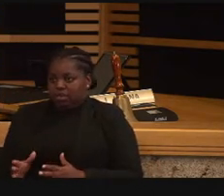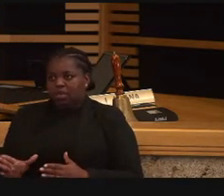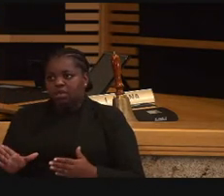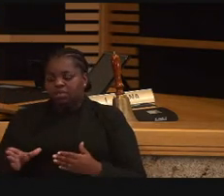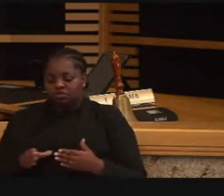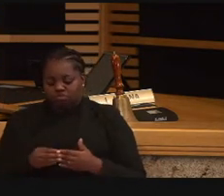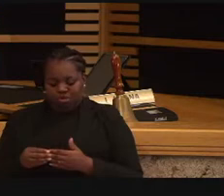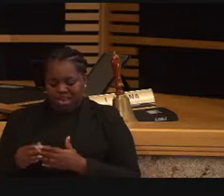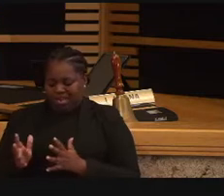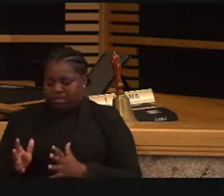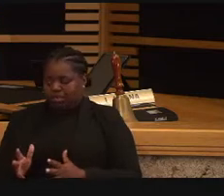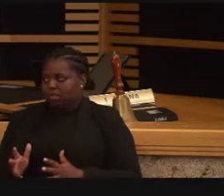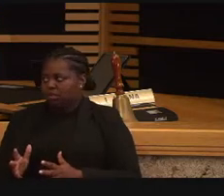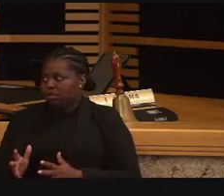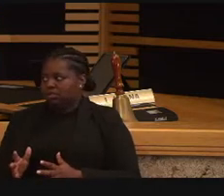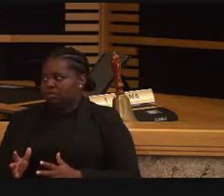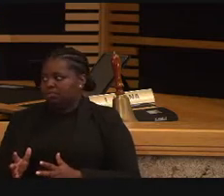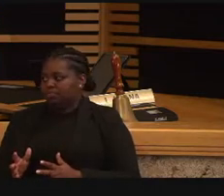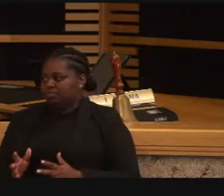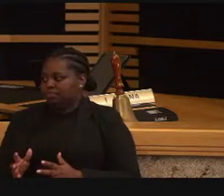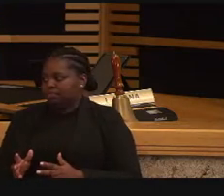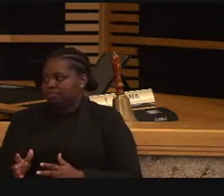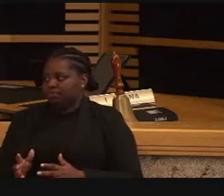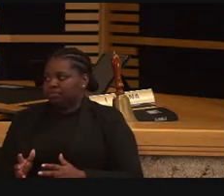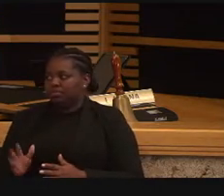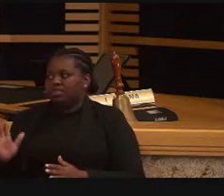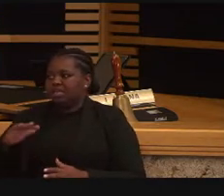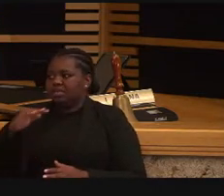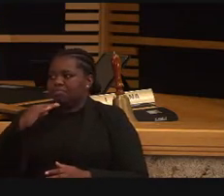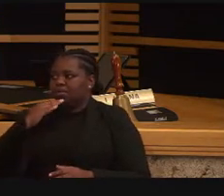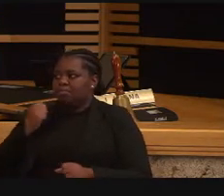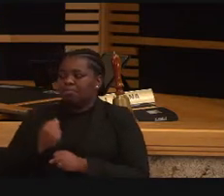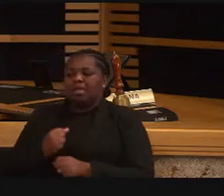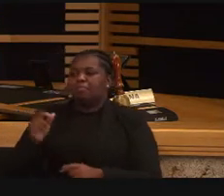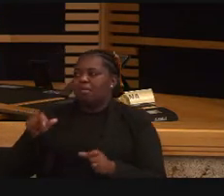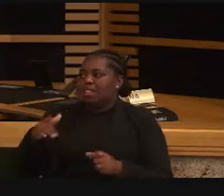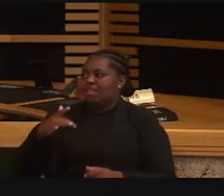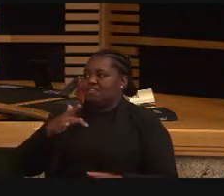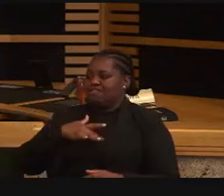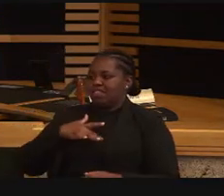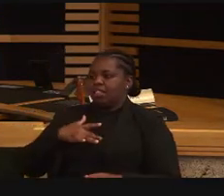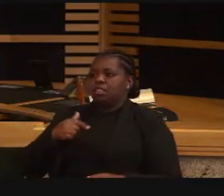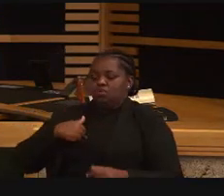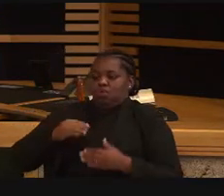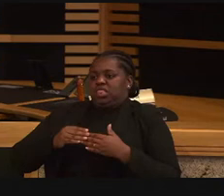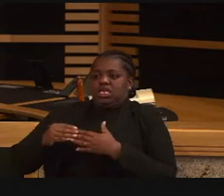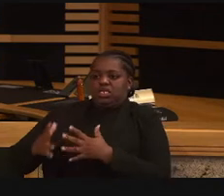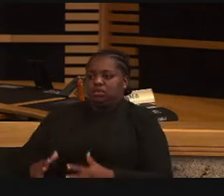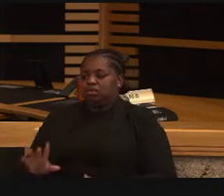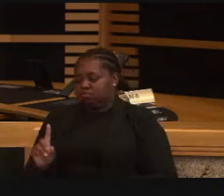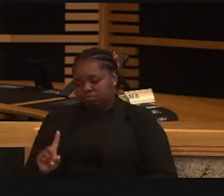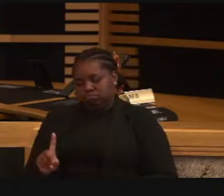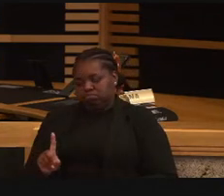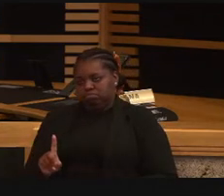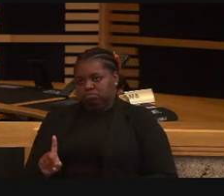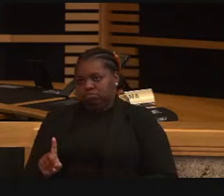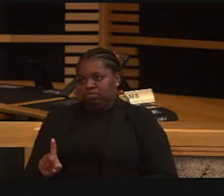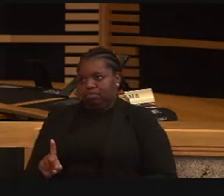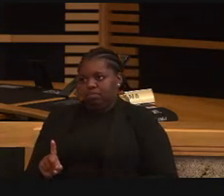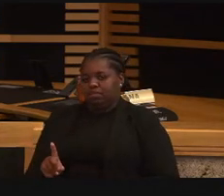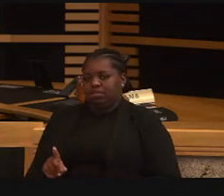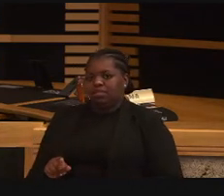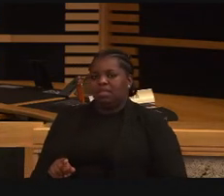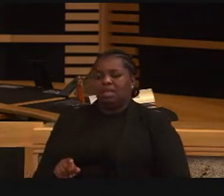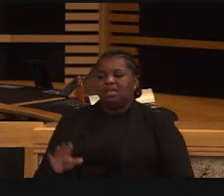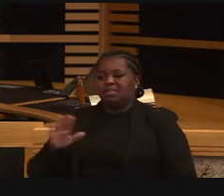ukuphatha akufunekanga uphathe umuntu akwazi into yobana nguwo ophethele. Ukuphatha akubana people must fear